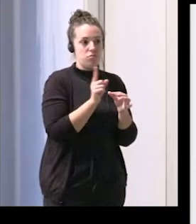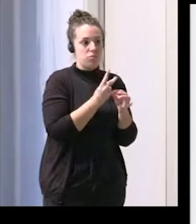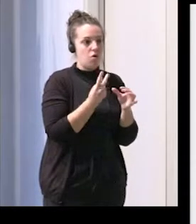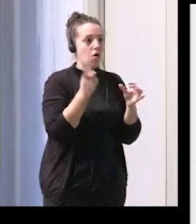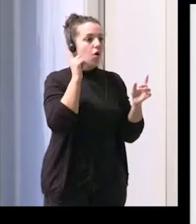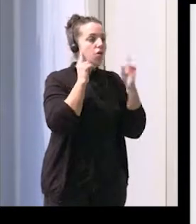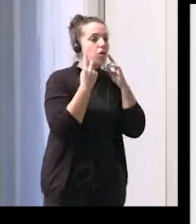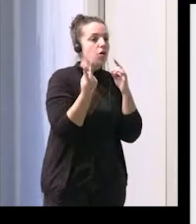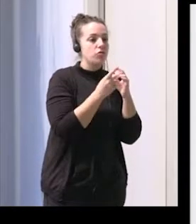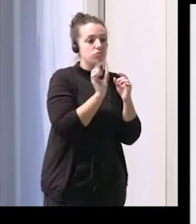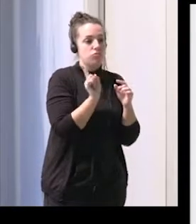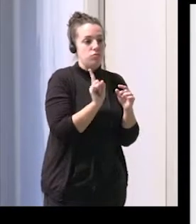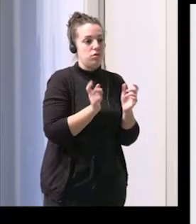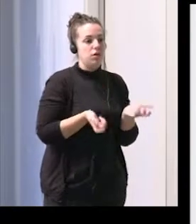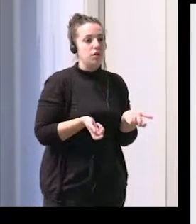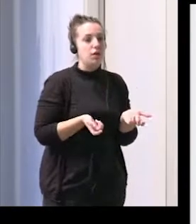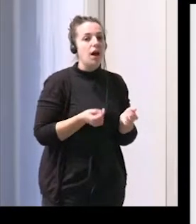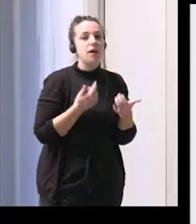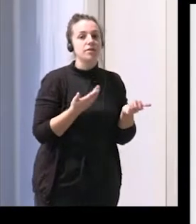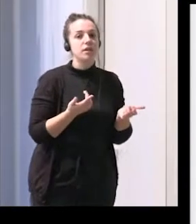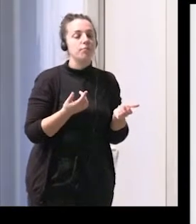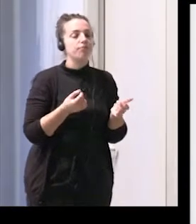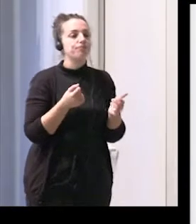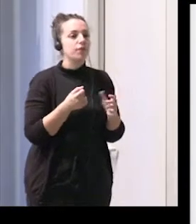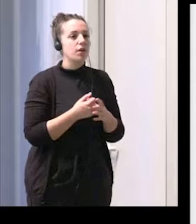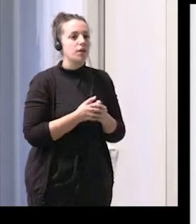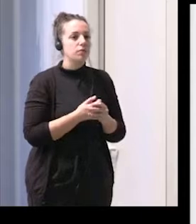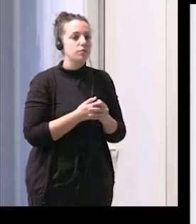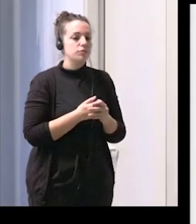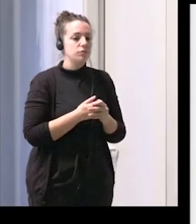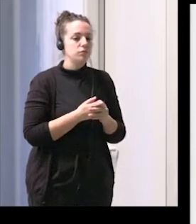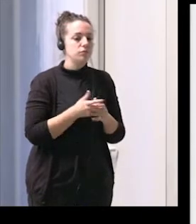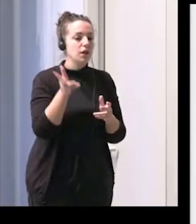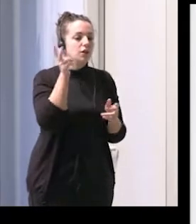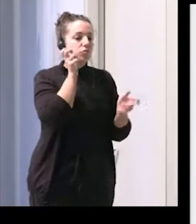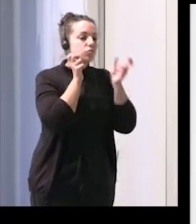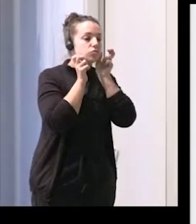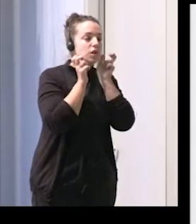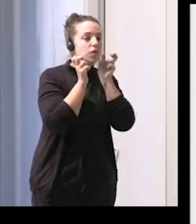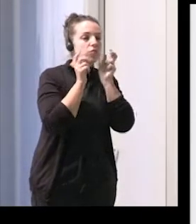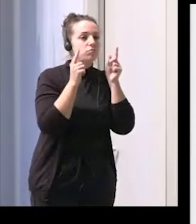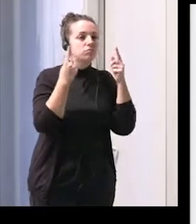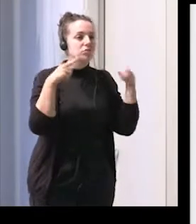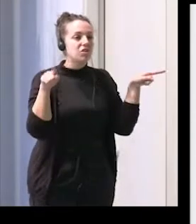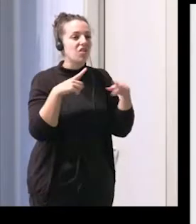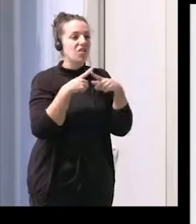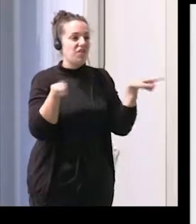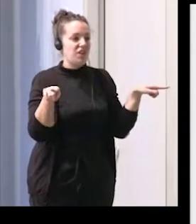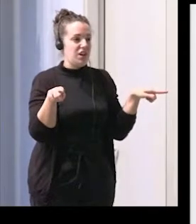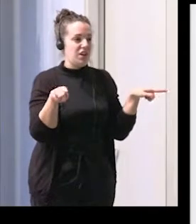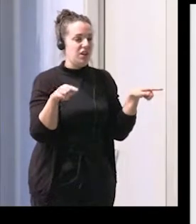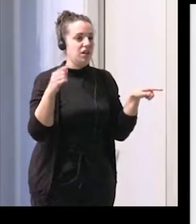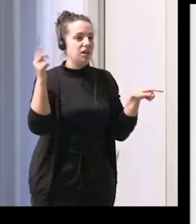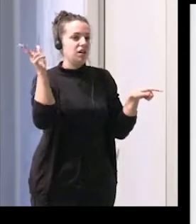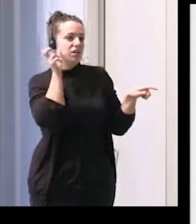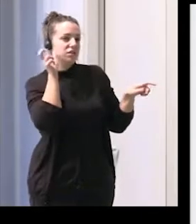so imagine that you are listening to 2 different pitches between the 2 ears. We know from normal hearing children that actually creates